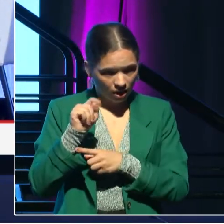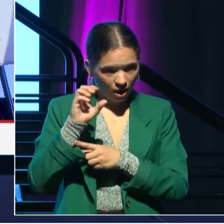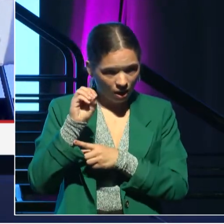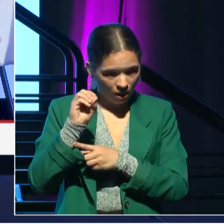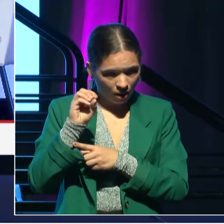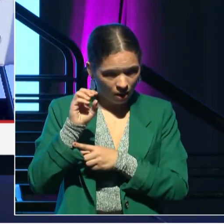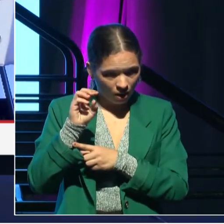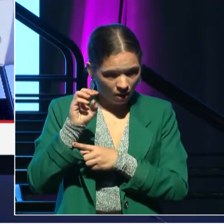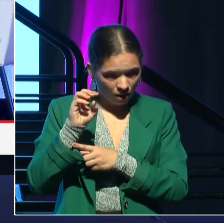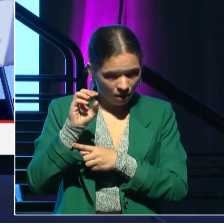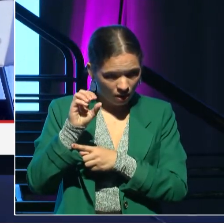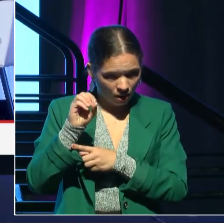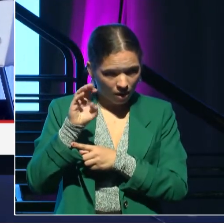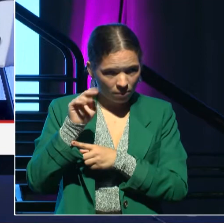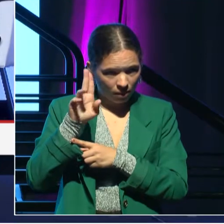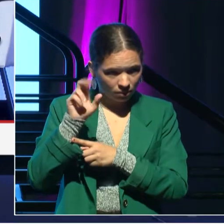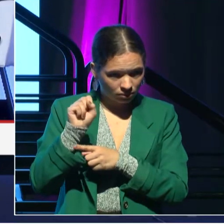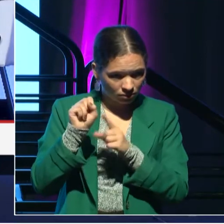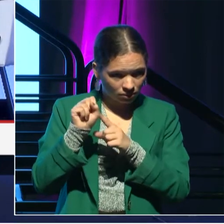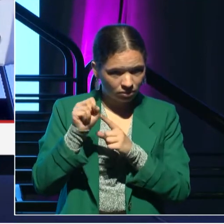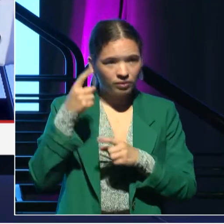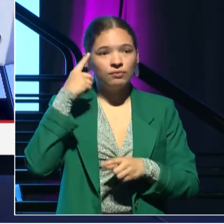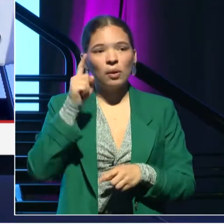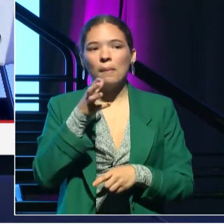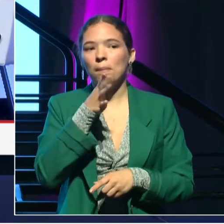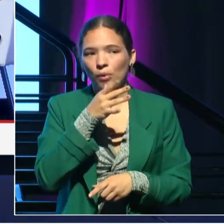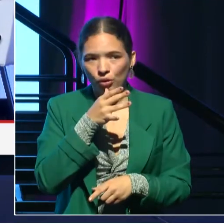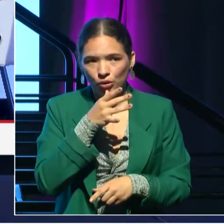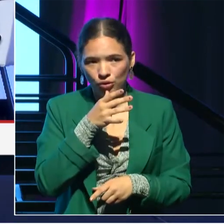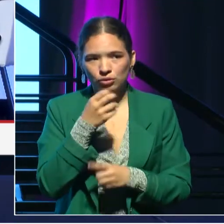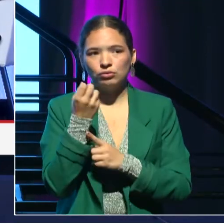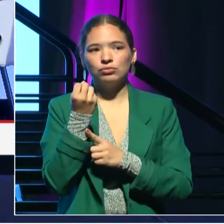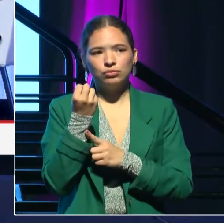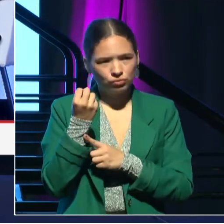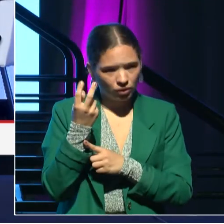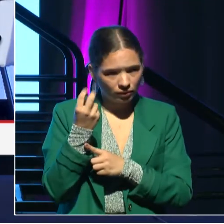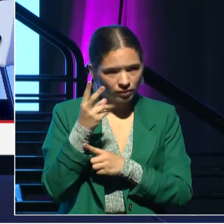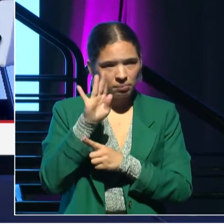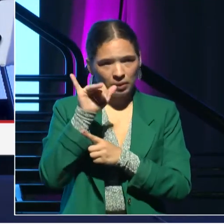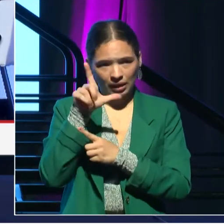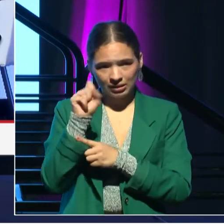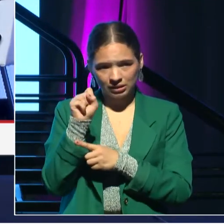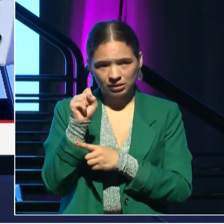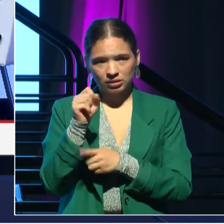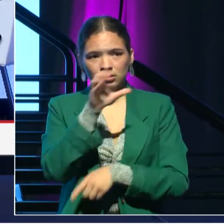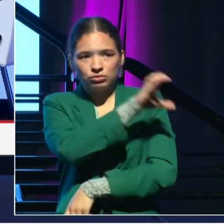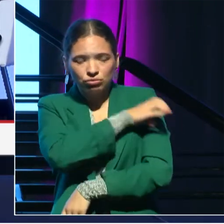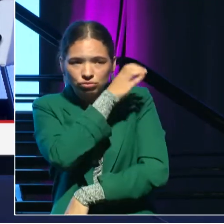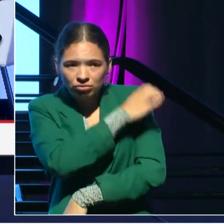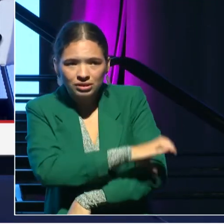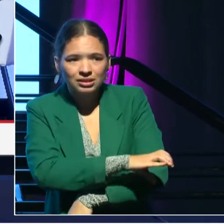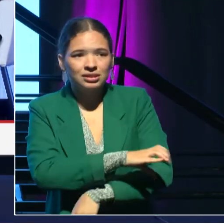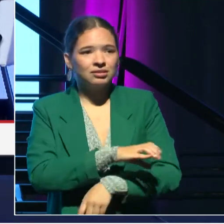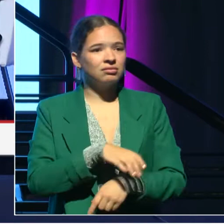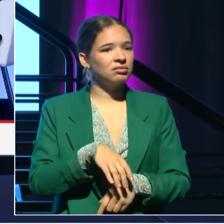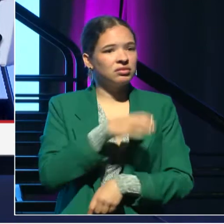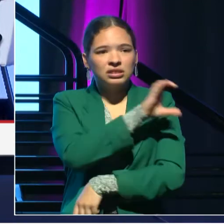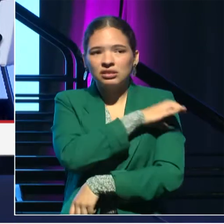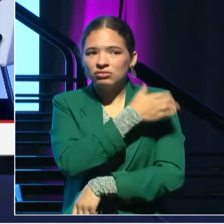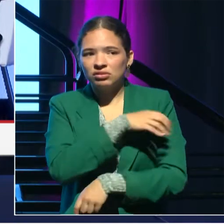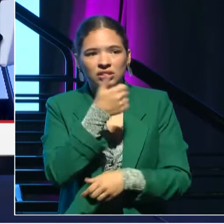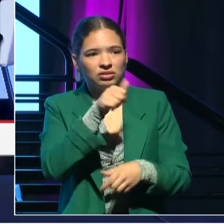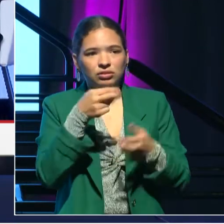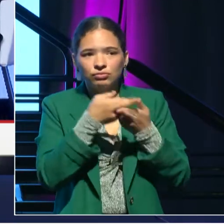came from. It's 12 bills to address every clinical and non-clinical factor that's contributing to